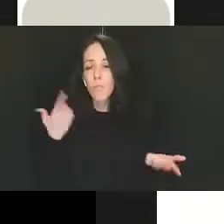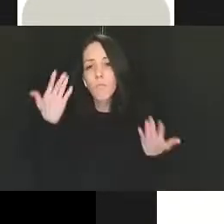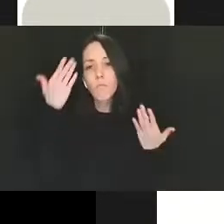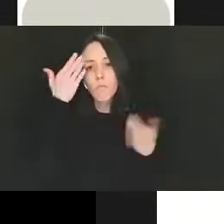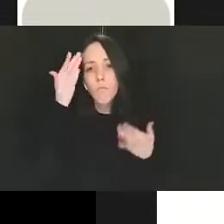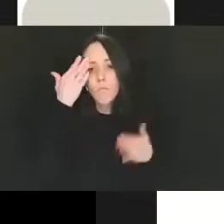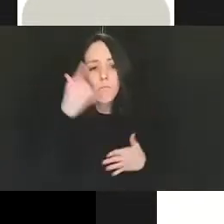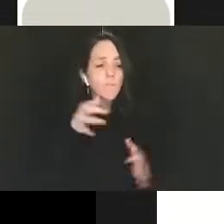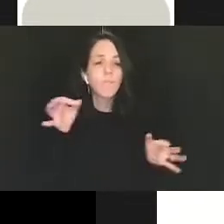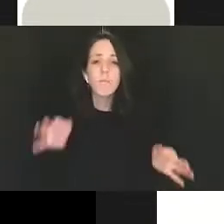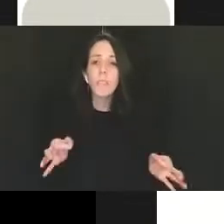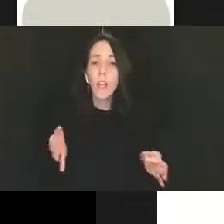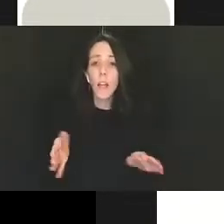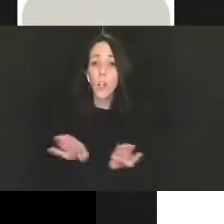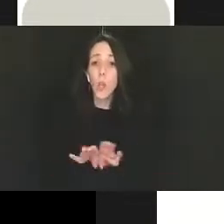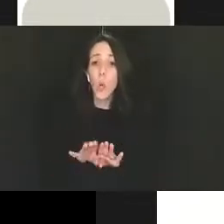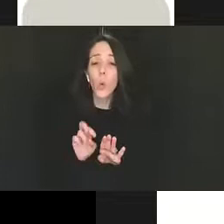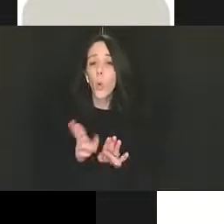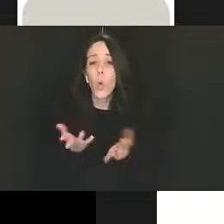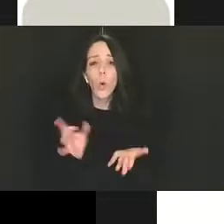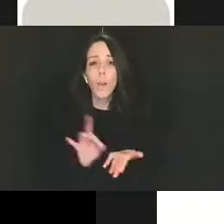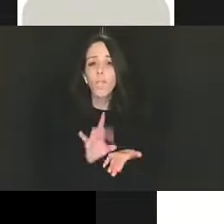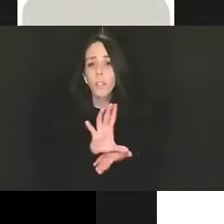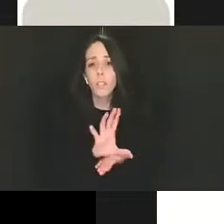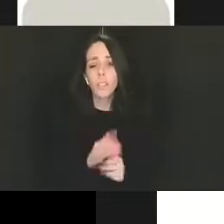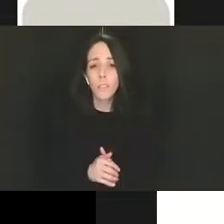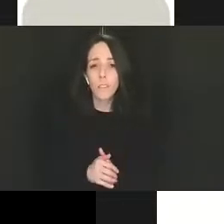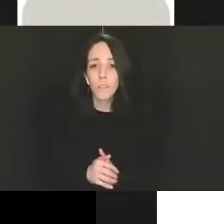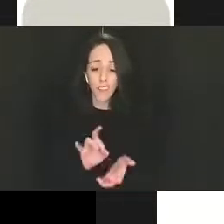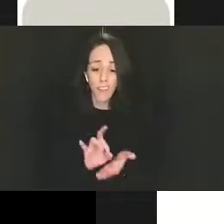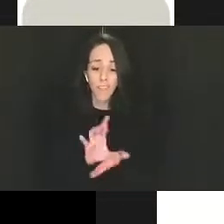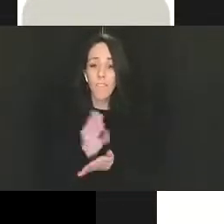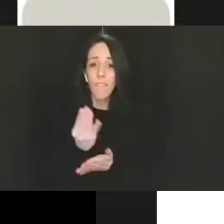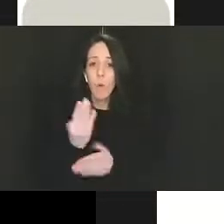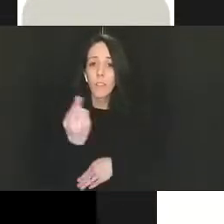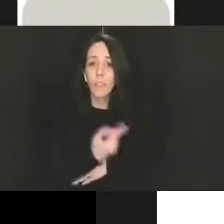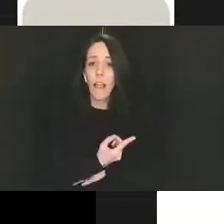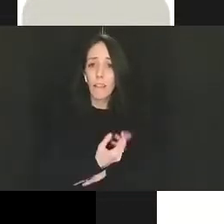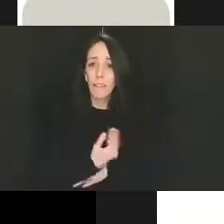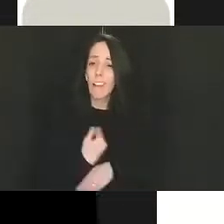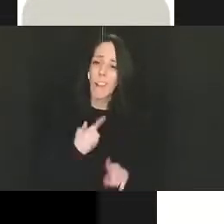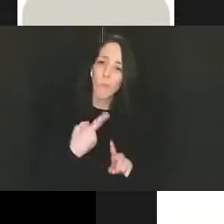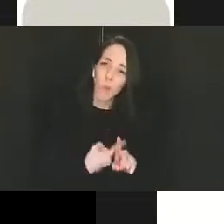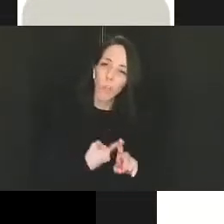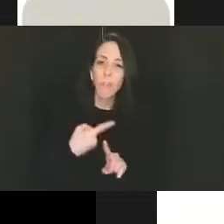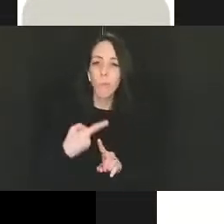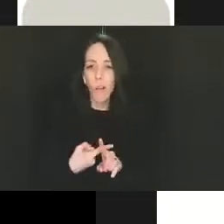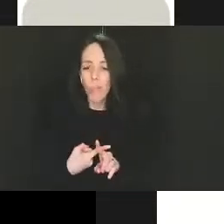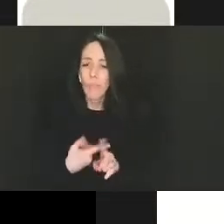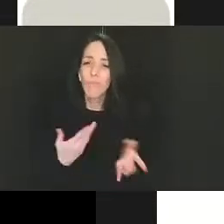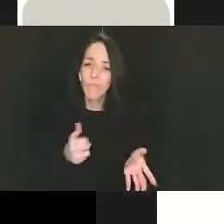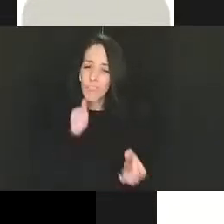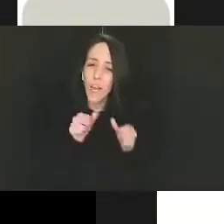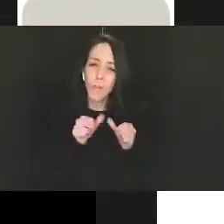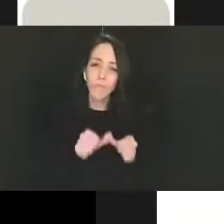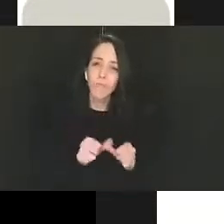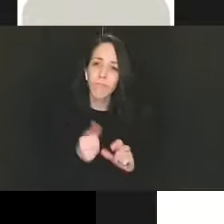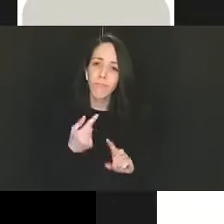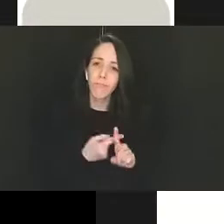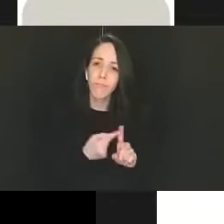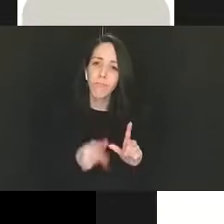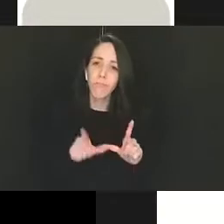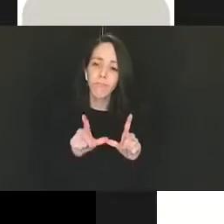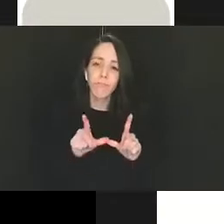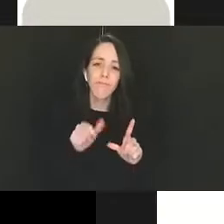just said, close it or be evicted in 14 days. I had a month. I asked her if maybe